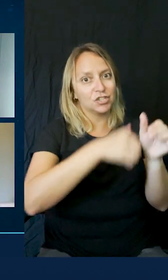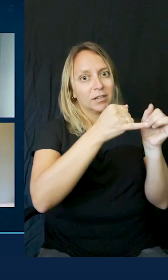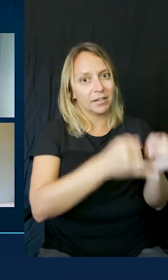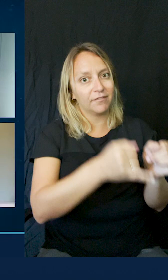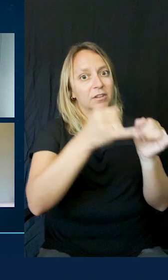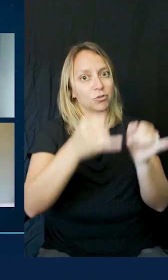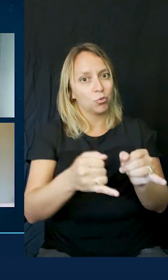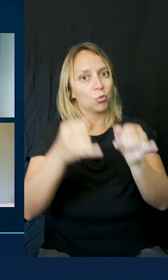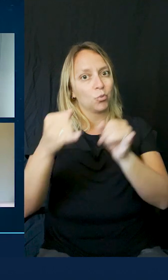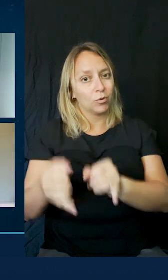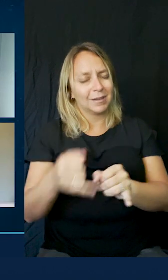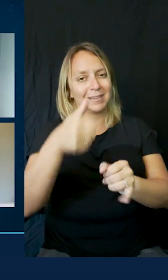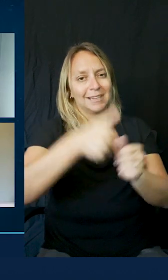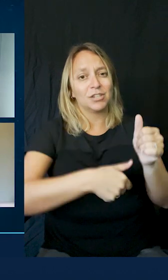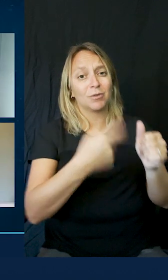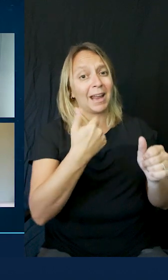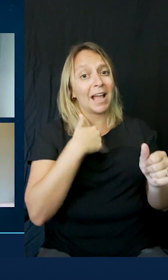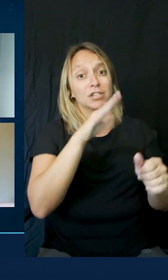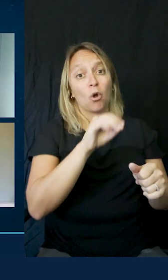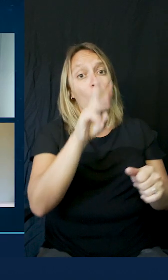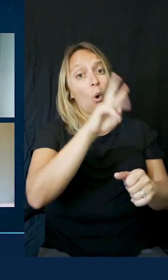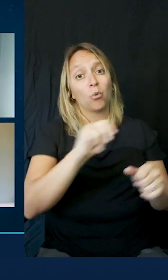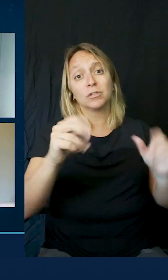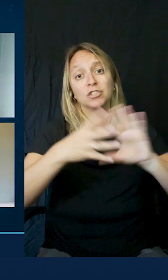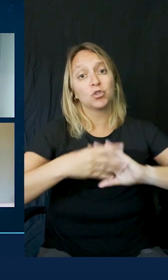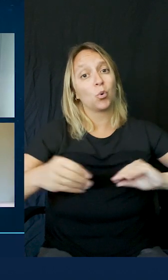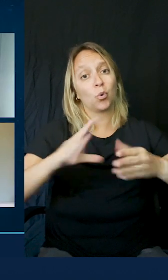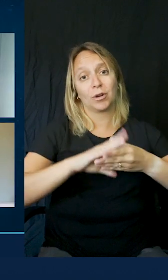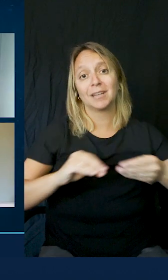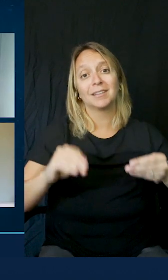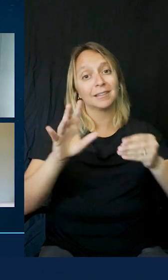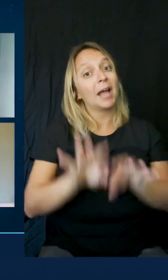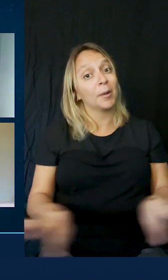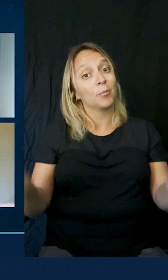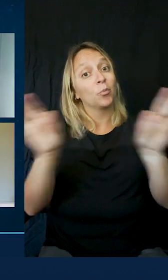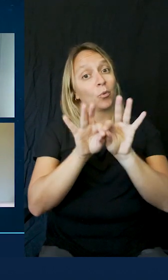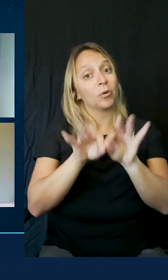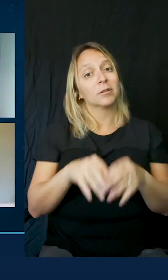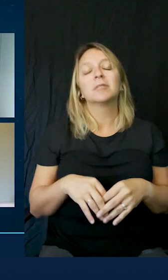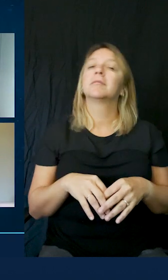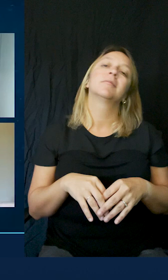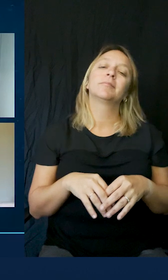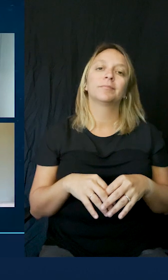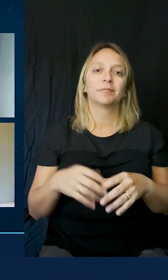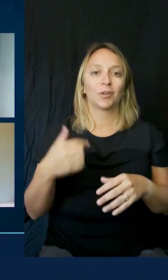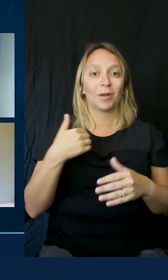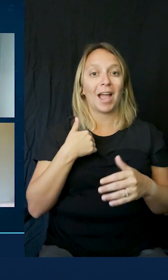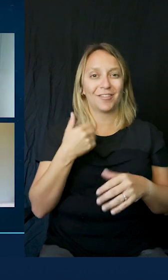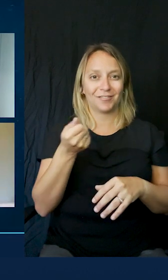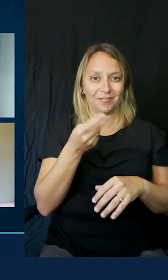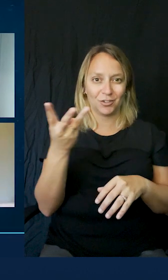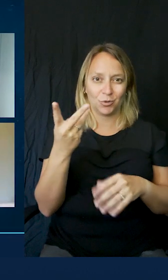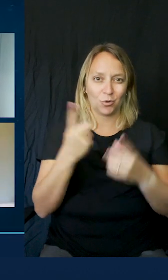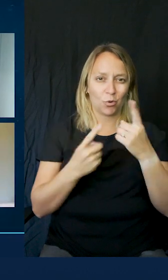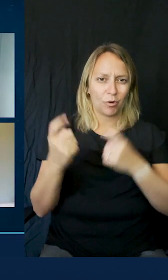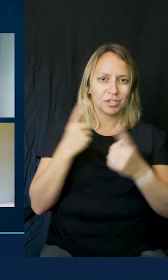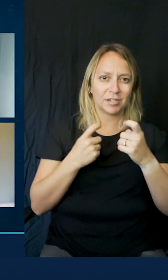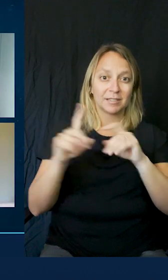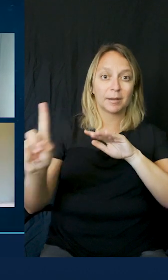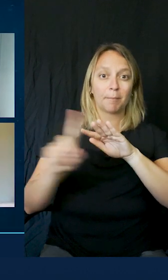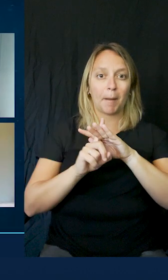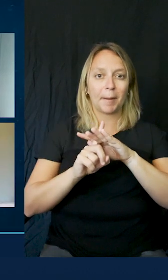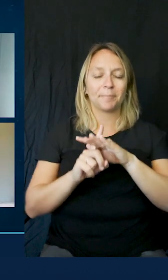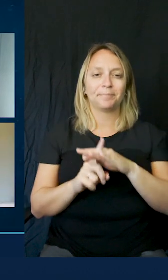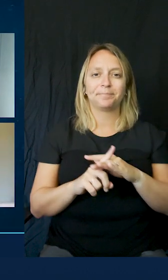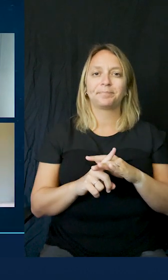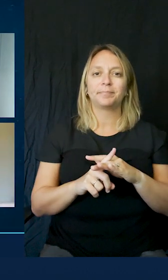those individuals has a story to tell. So that's really important. So we've gotten a couple of questions come in, and some of